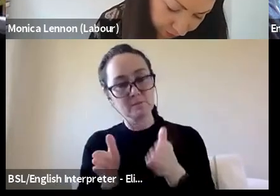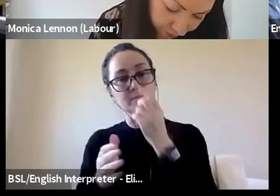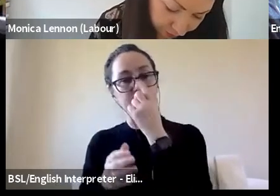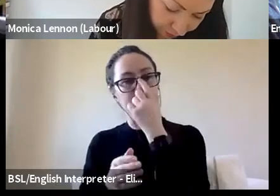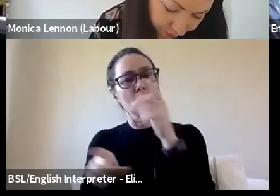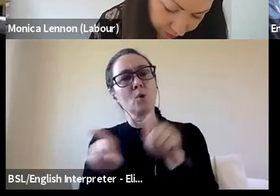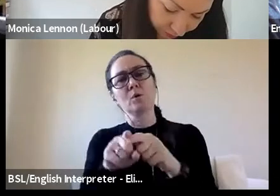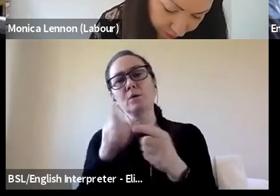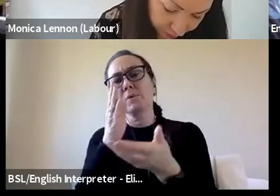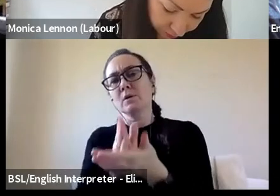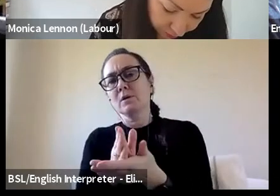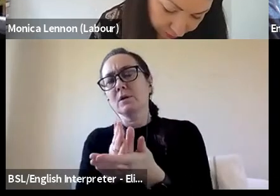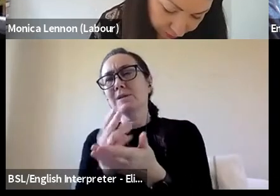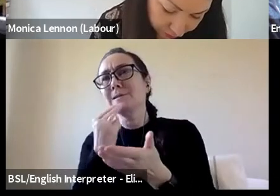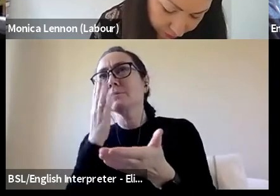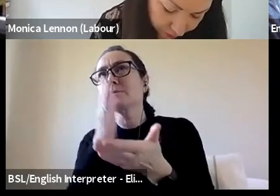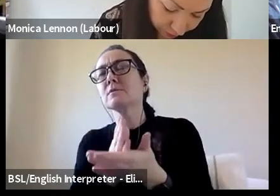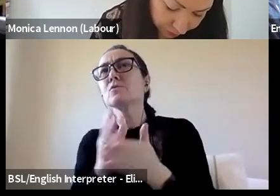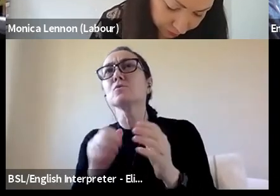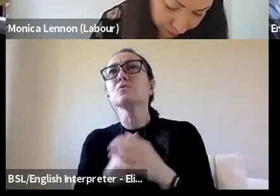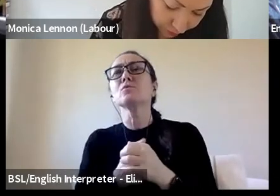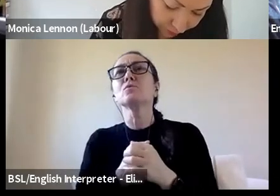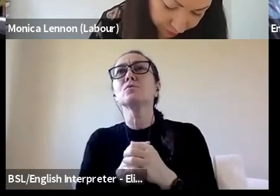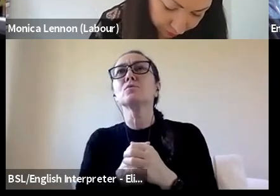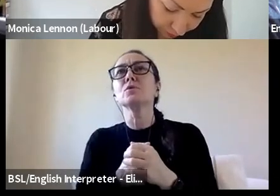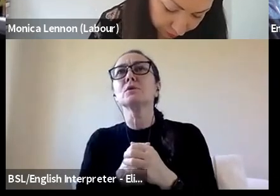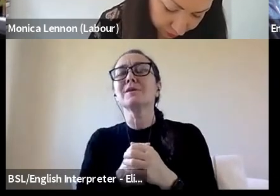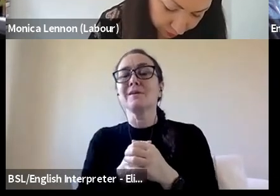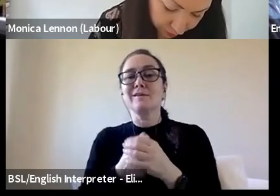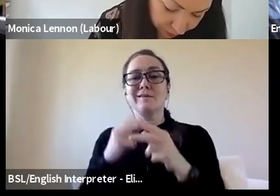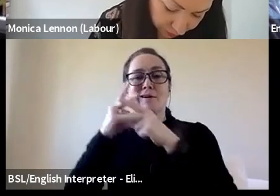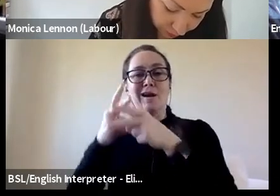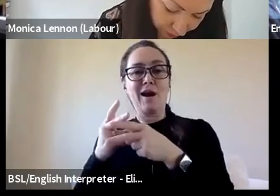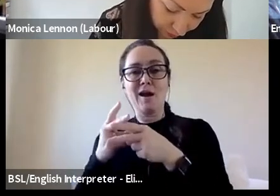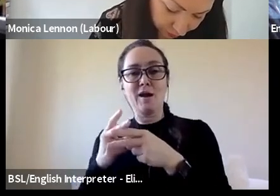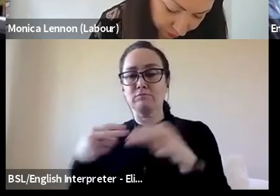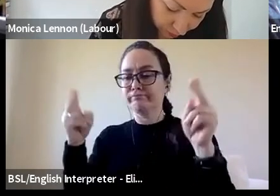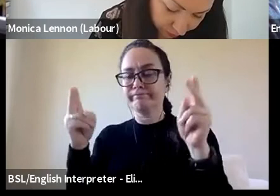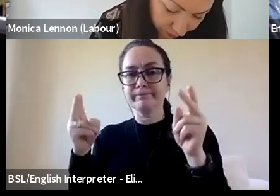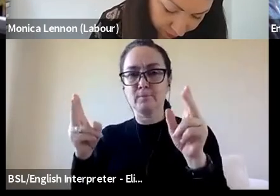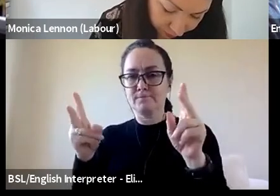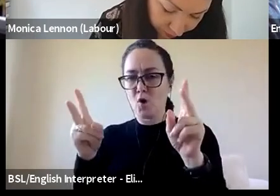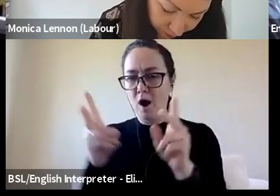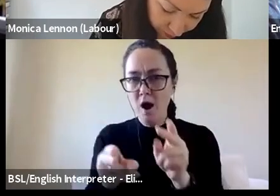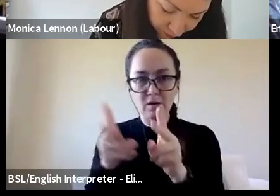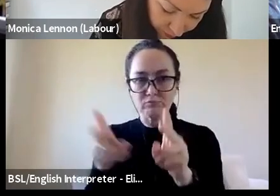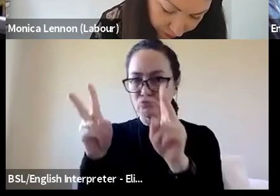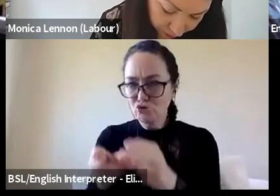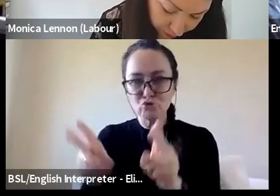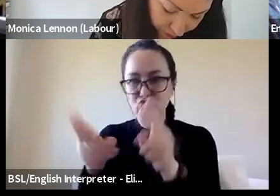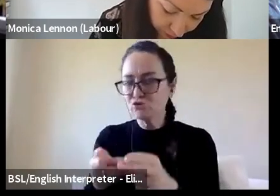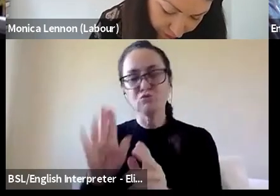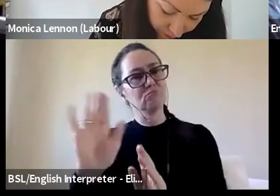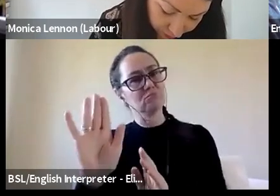that they are not reduced or taken away. The other thing I think we need to get back is for some